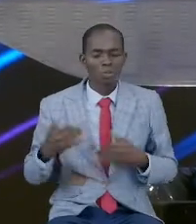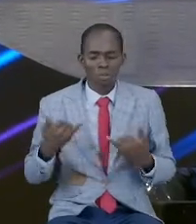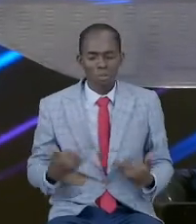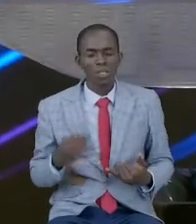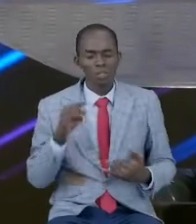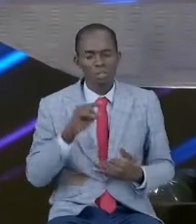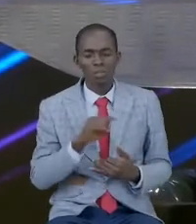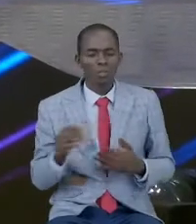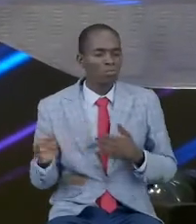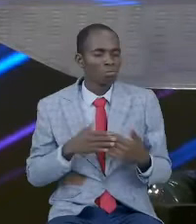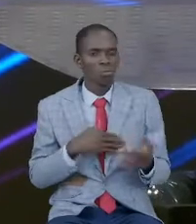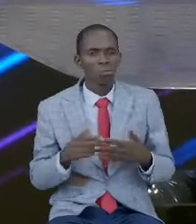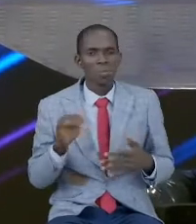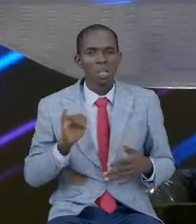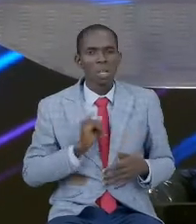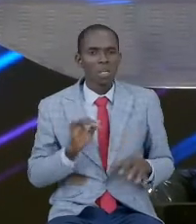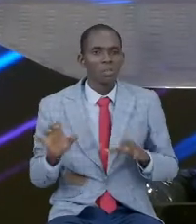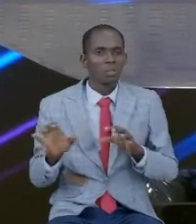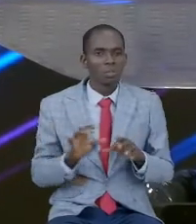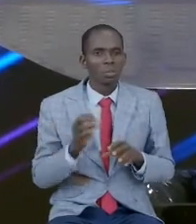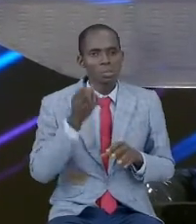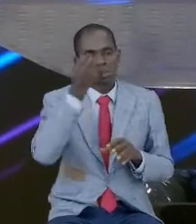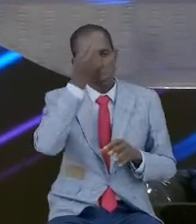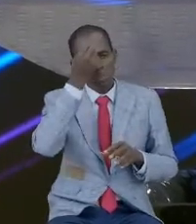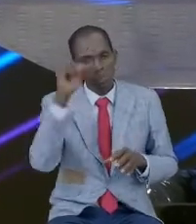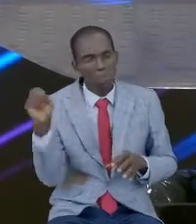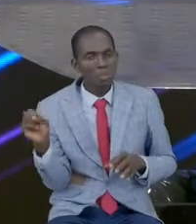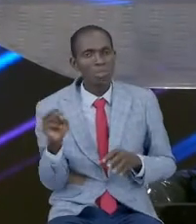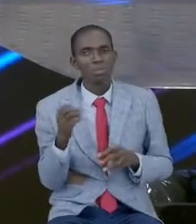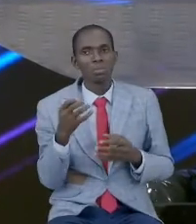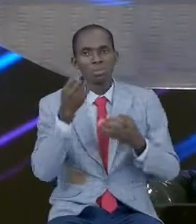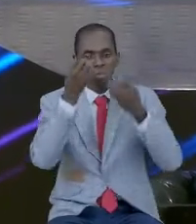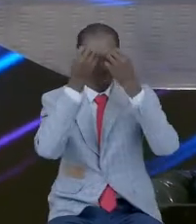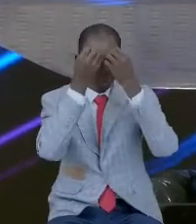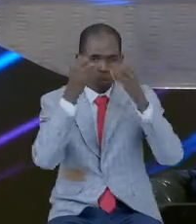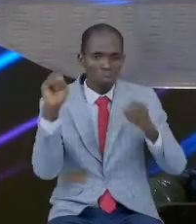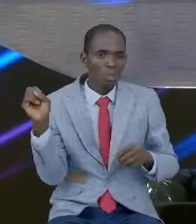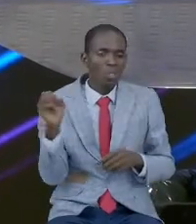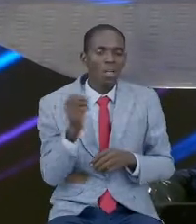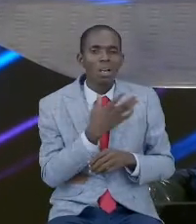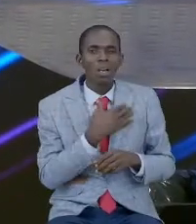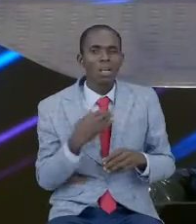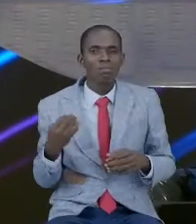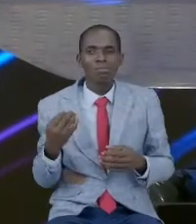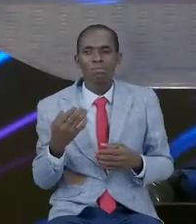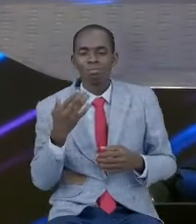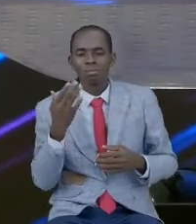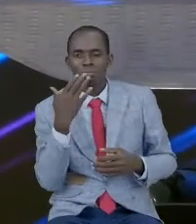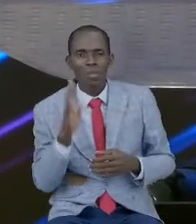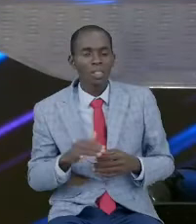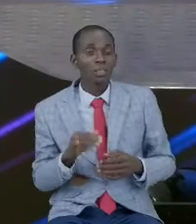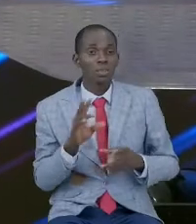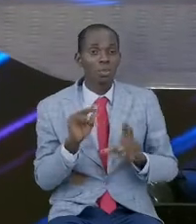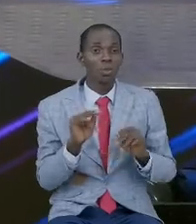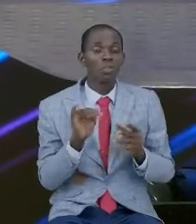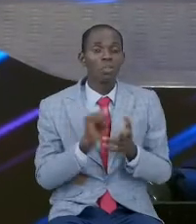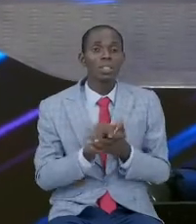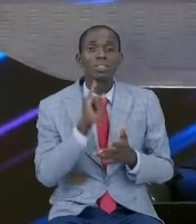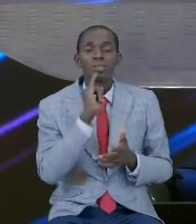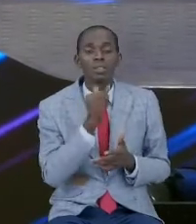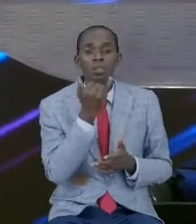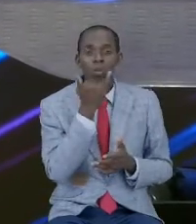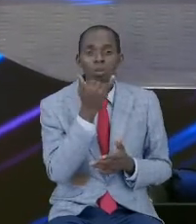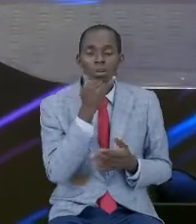do, obedient, disobedient, incorrigible, I'll still get there. No, that's the wrong spirit.